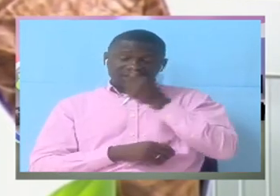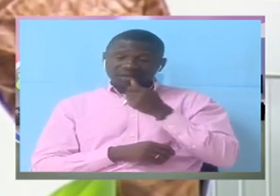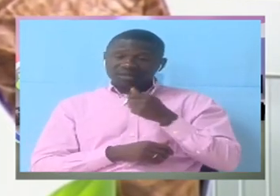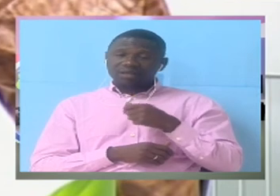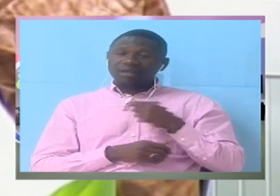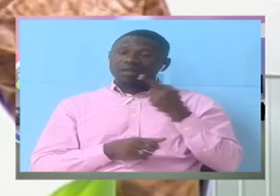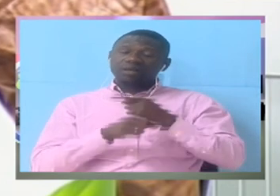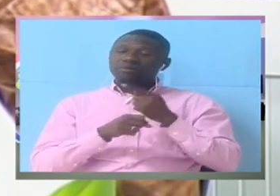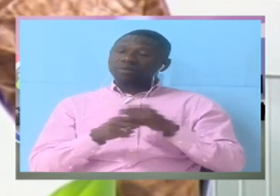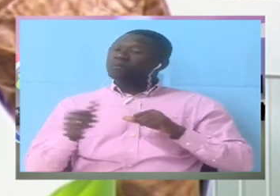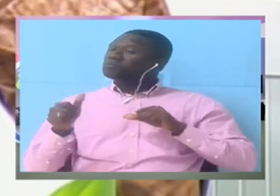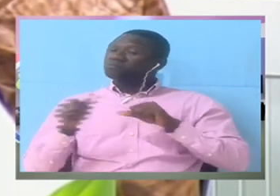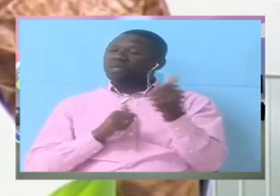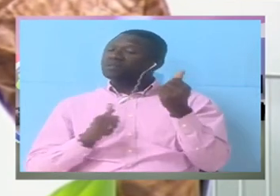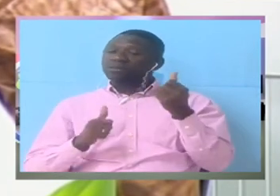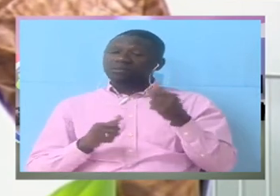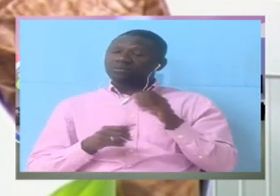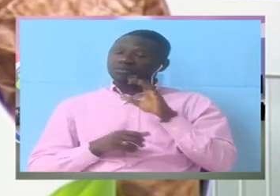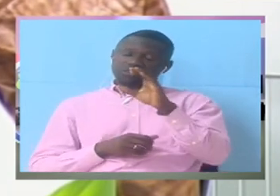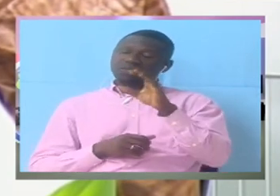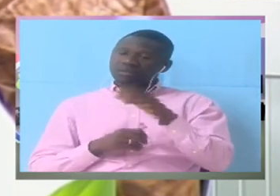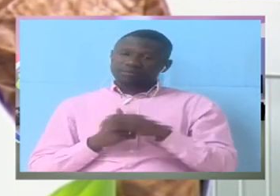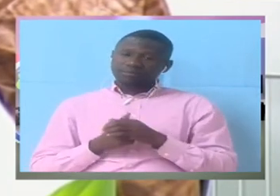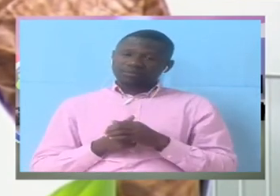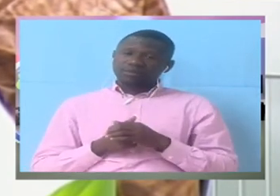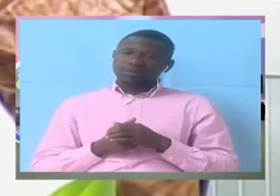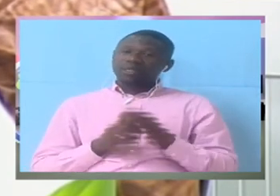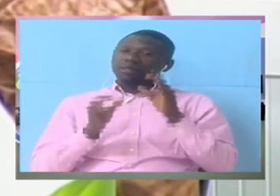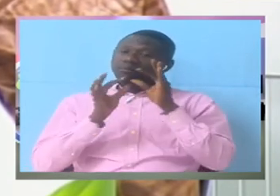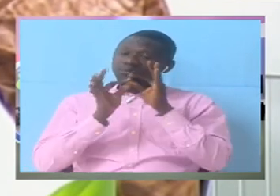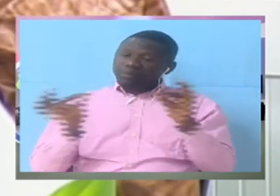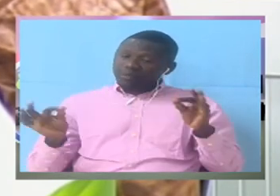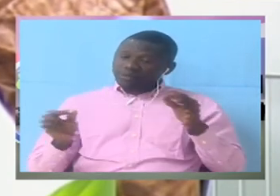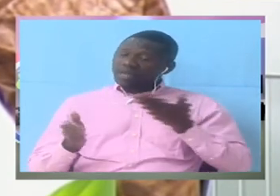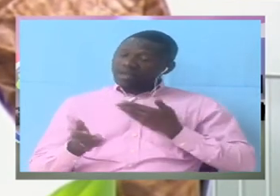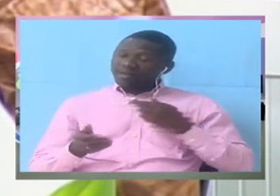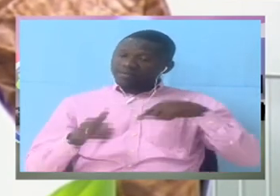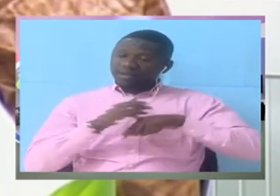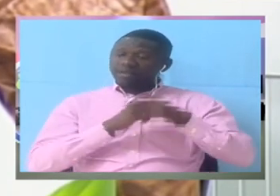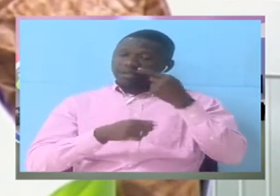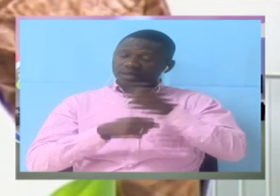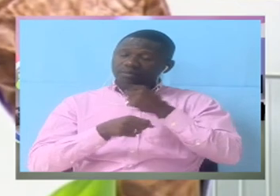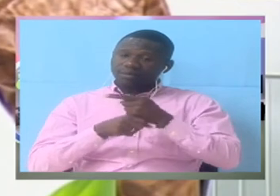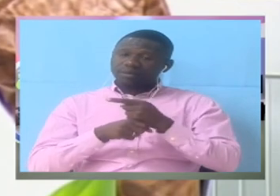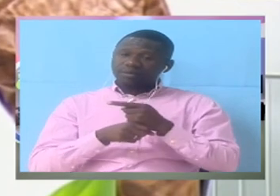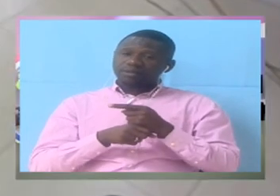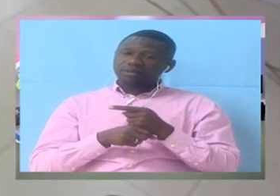I know that in Africa here, there is no country like the Gambia. The peace that we have